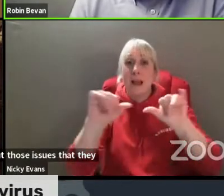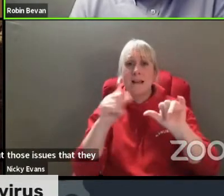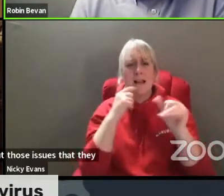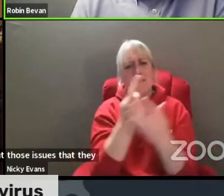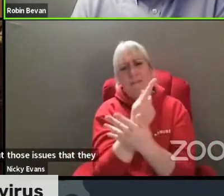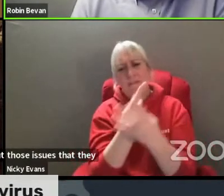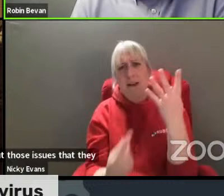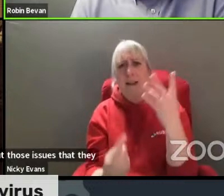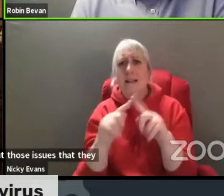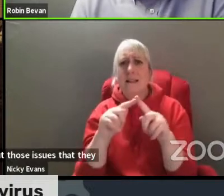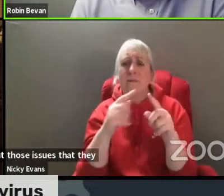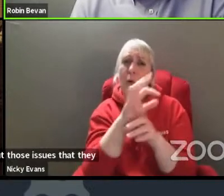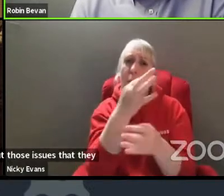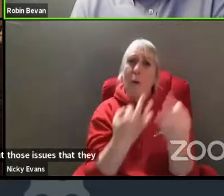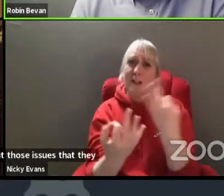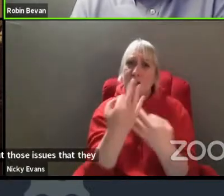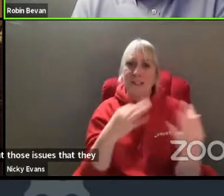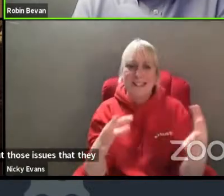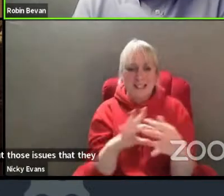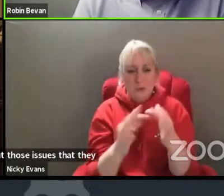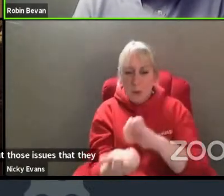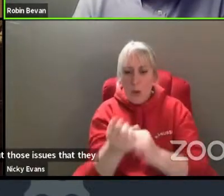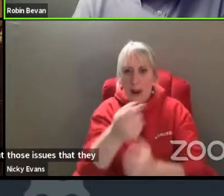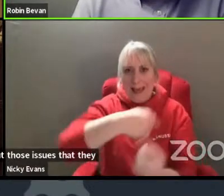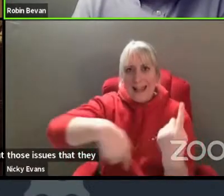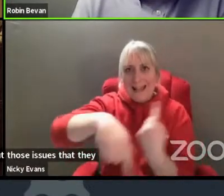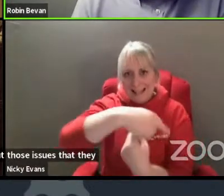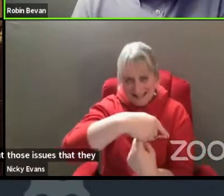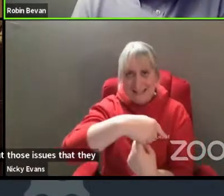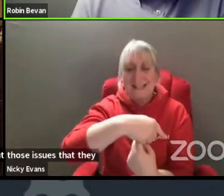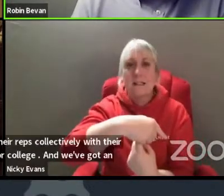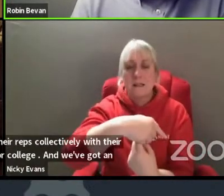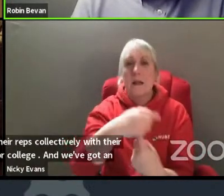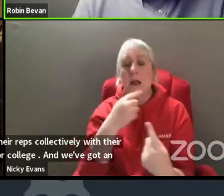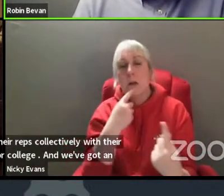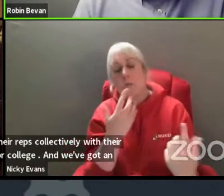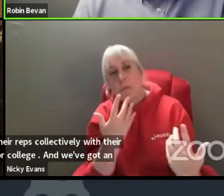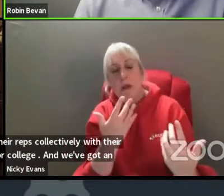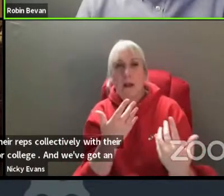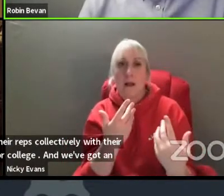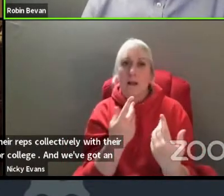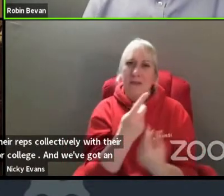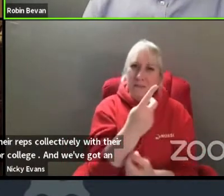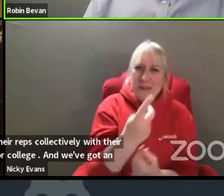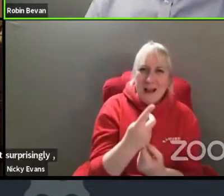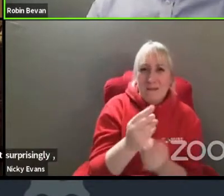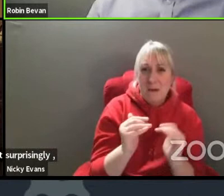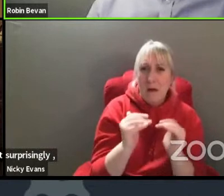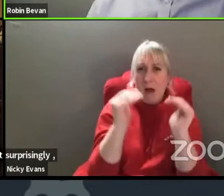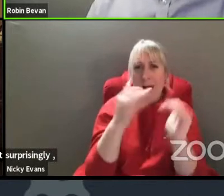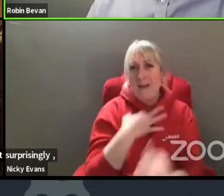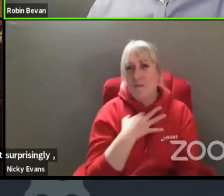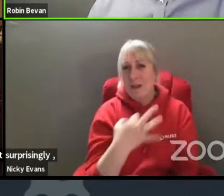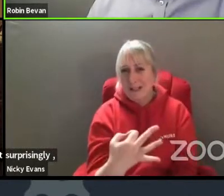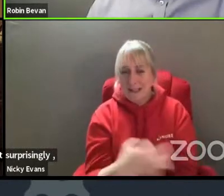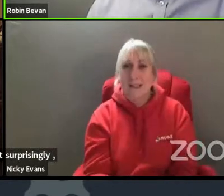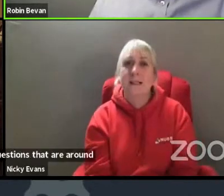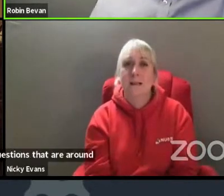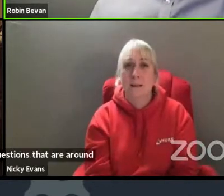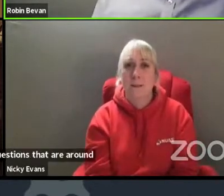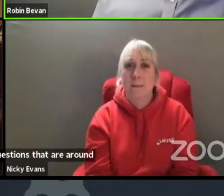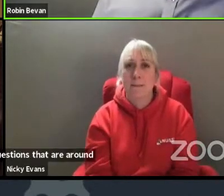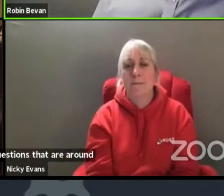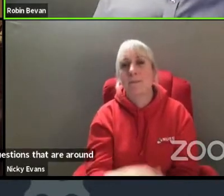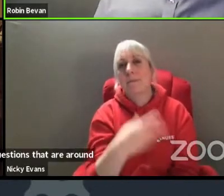colleagues working in schools who are in one way or another at greater risk, and they often referred to